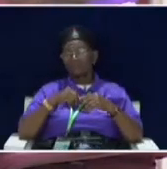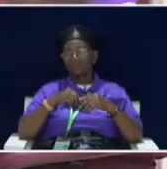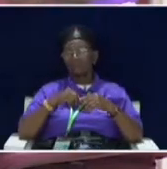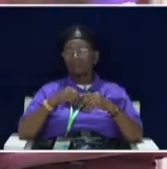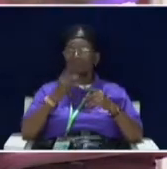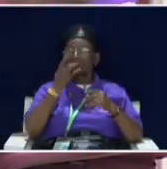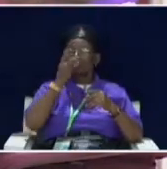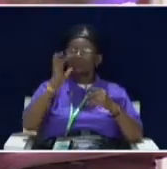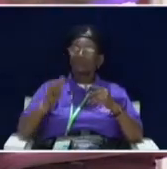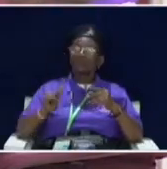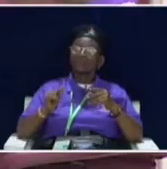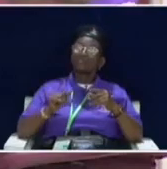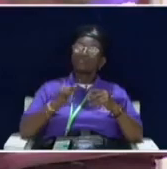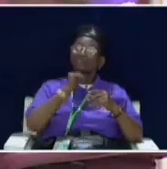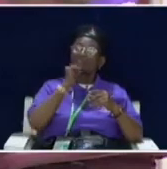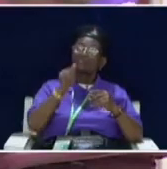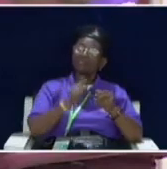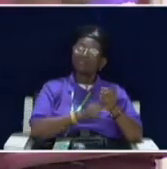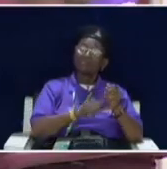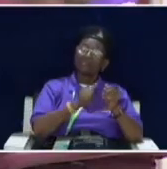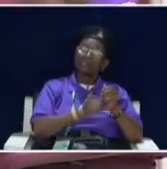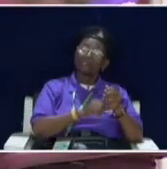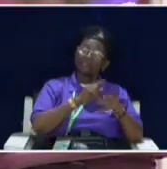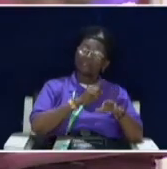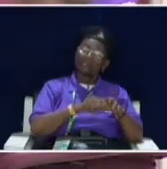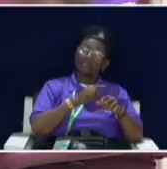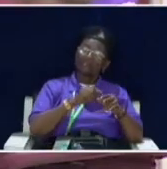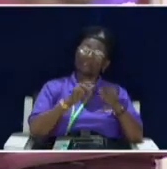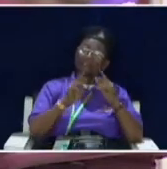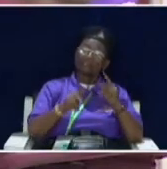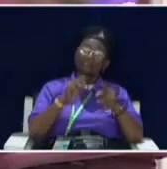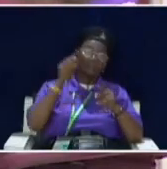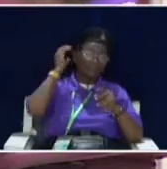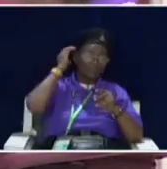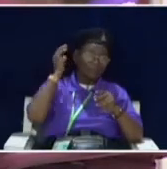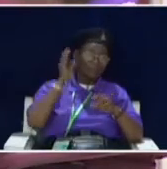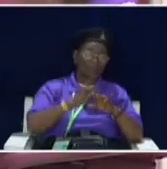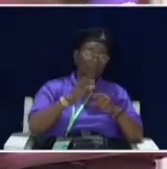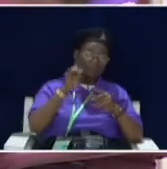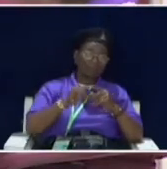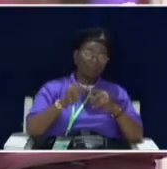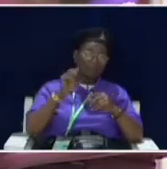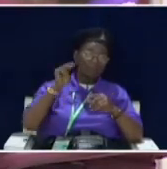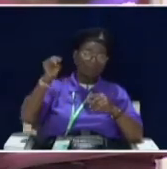Unfortunately, it's not every time people cry to him that he hears.